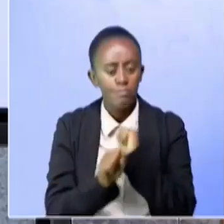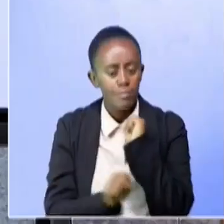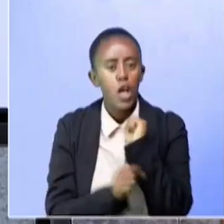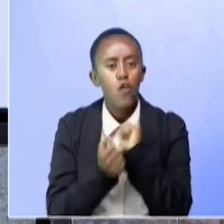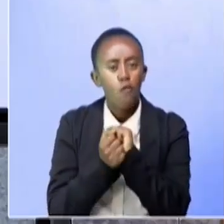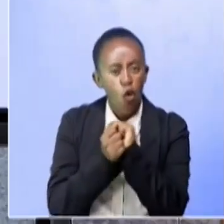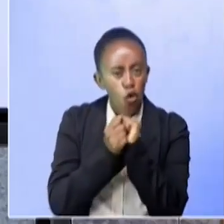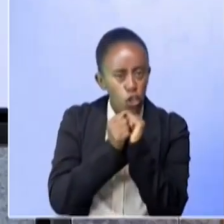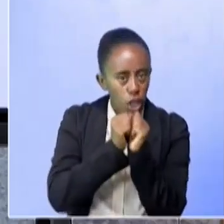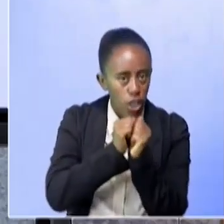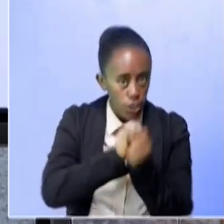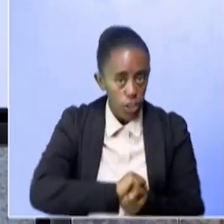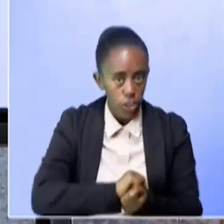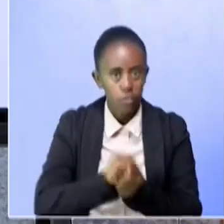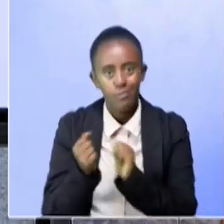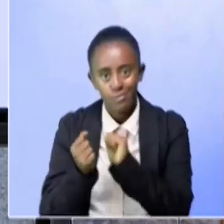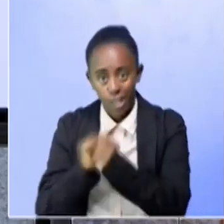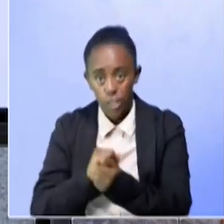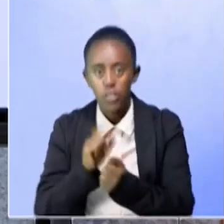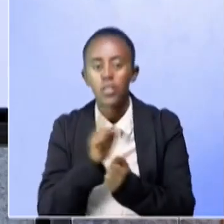in communication.